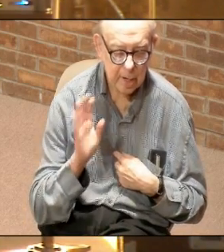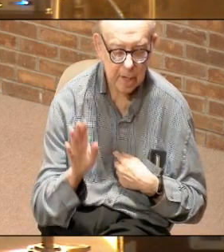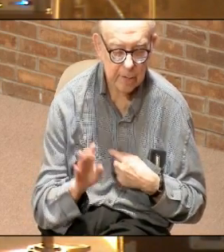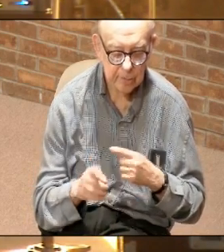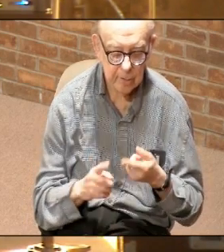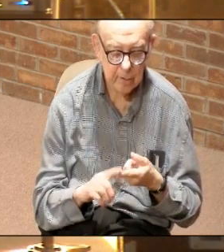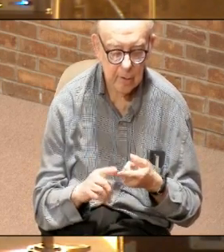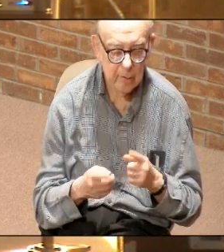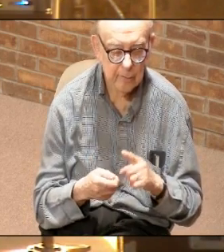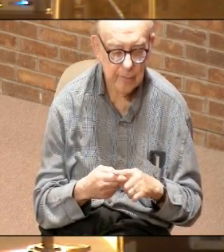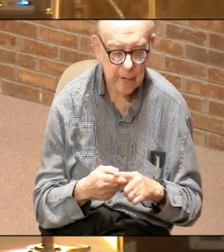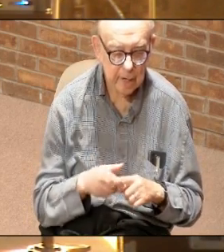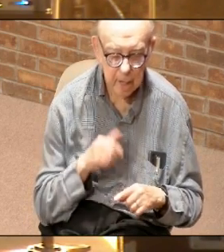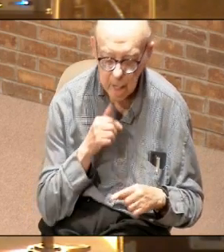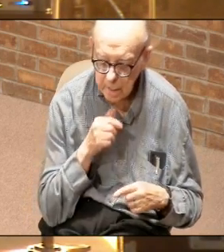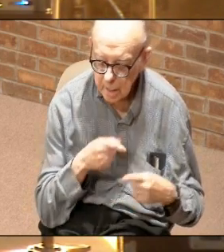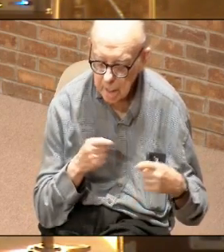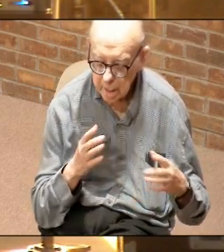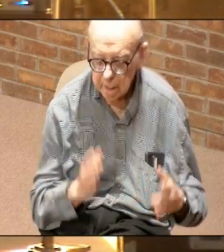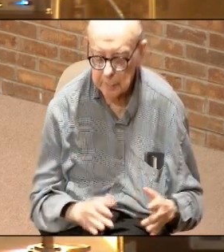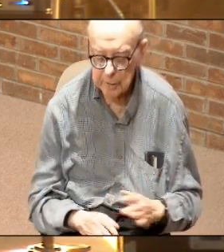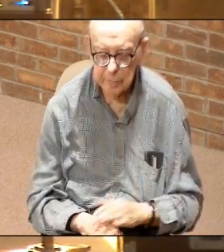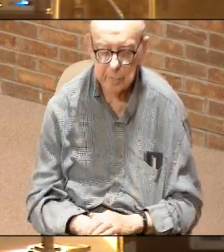not enemies.